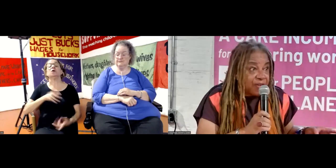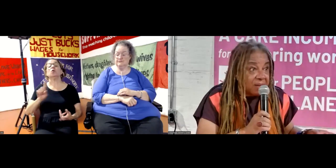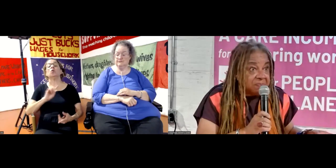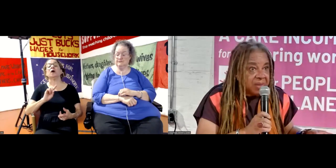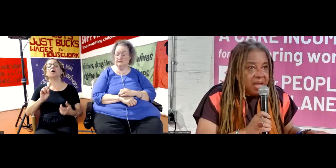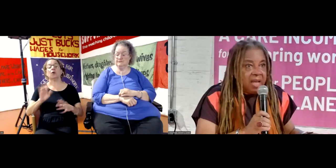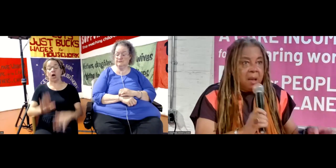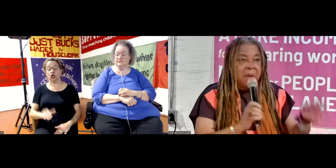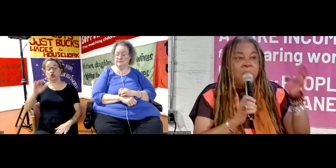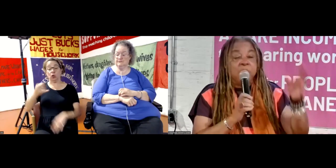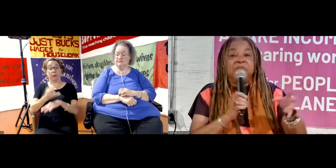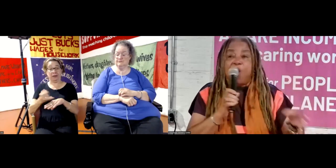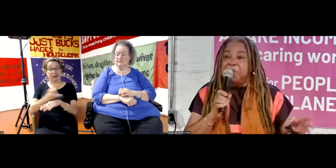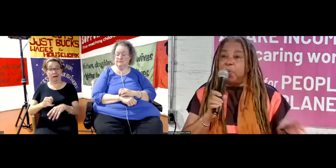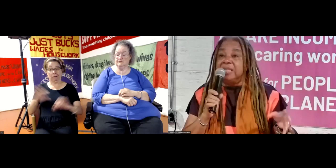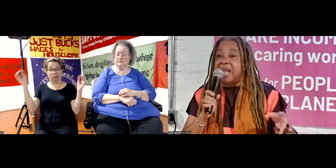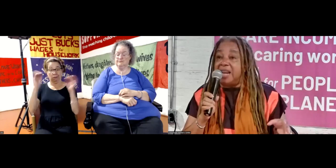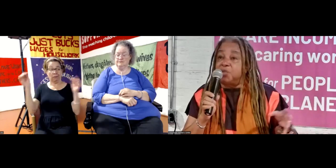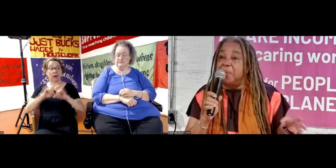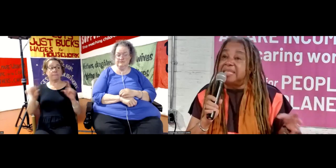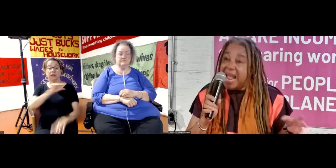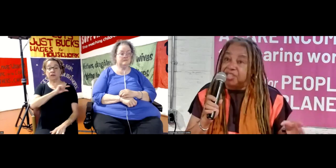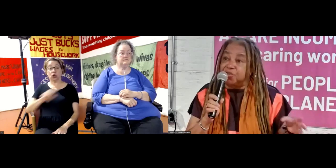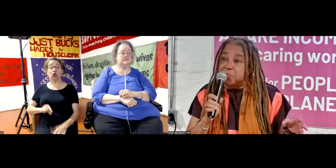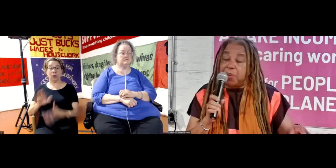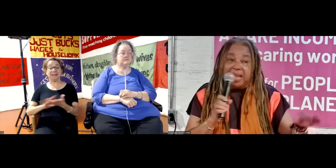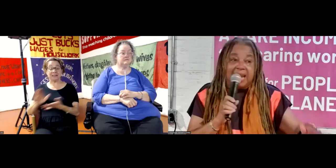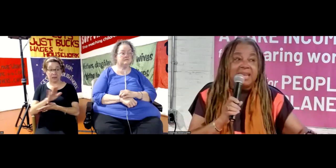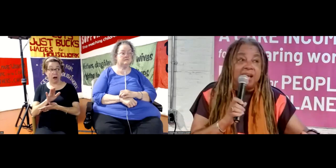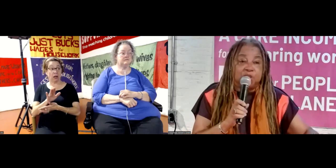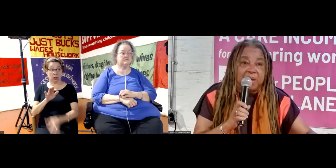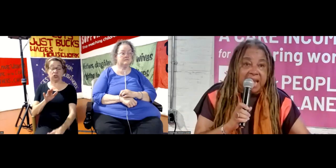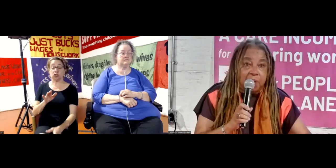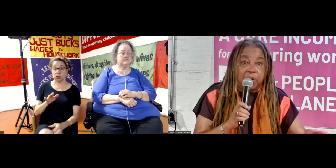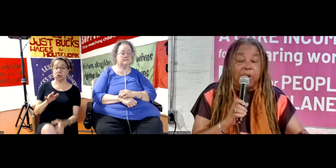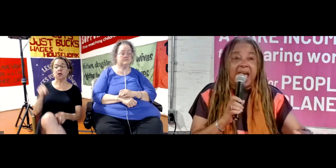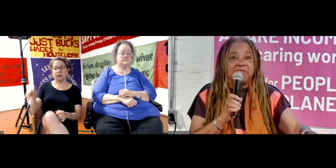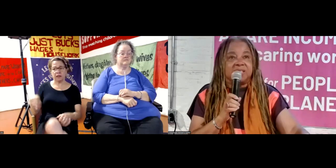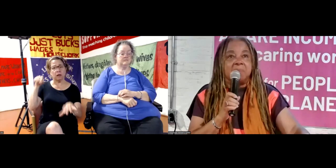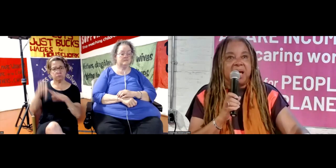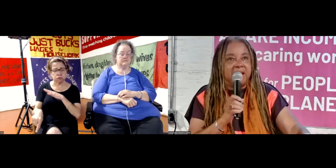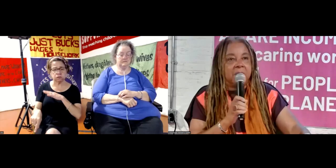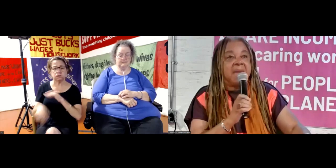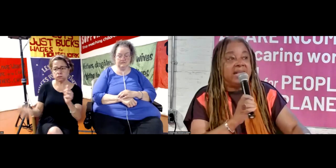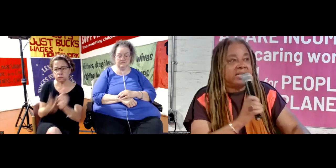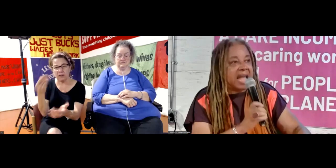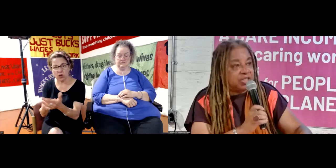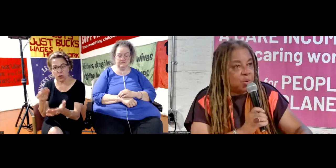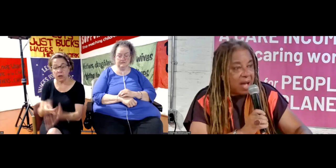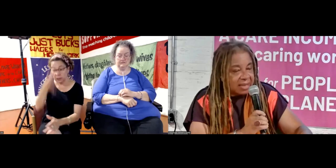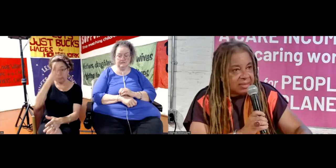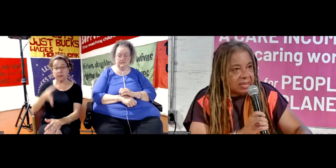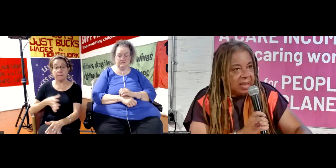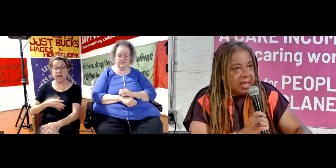came from. But when we formed the Queens College Women's Action Group, and we're getting down to it now, we're going after some money, the men said